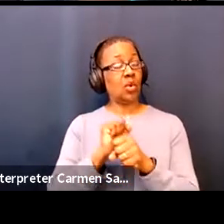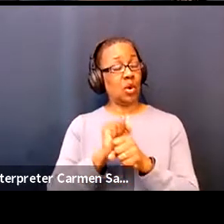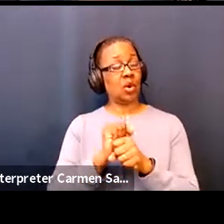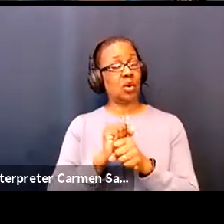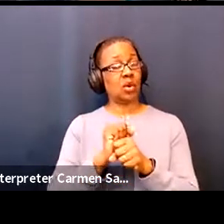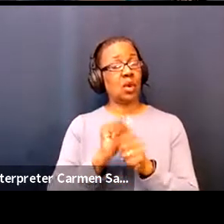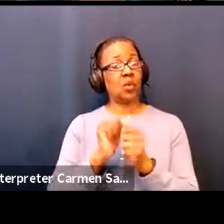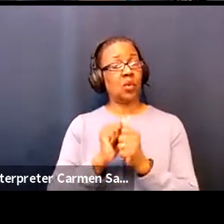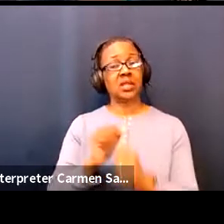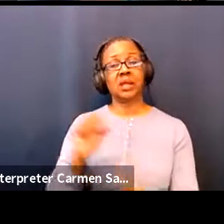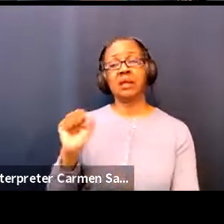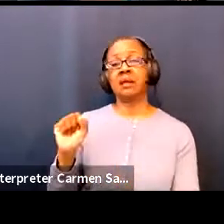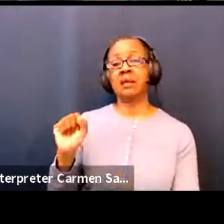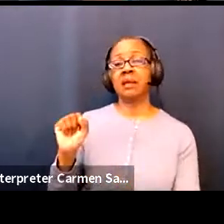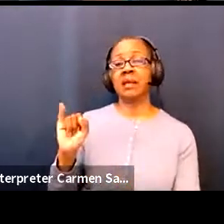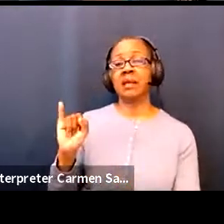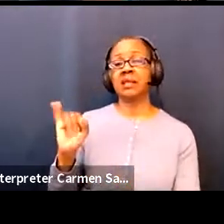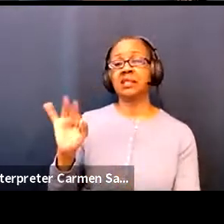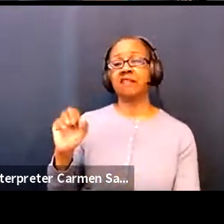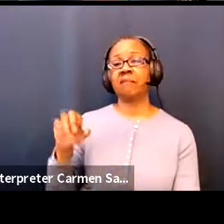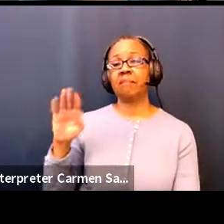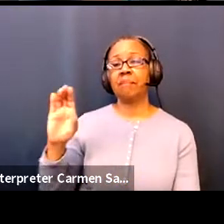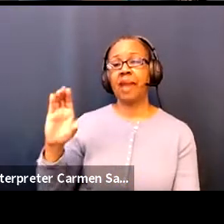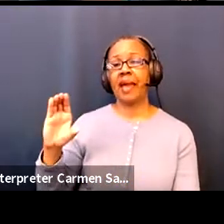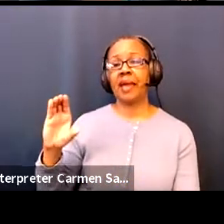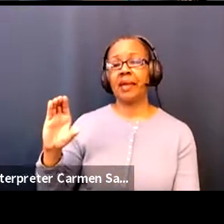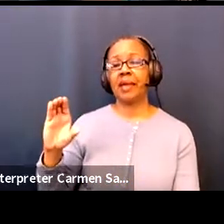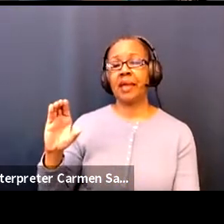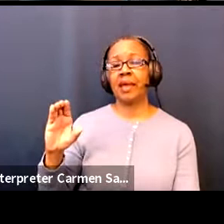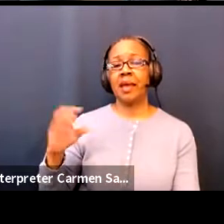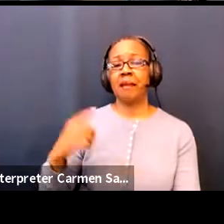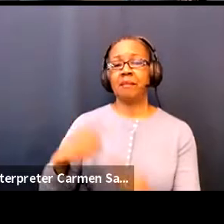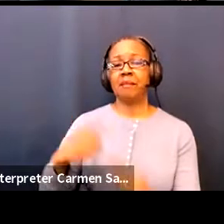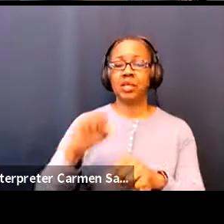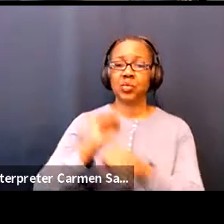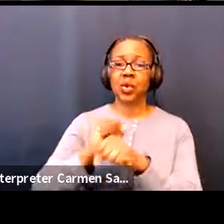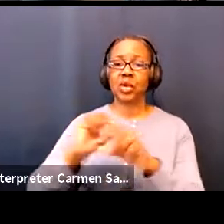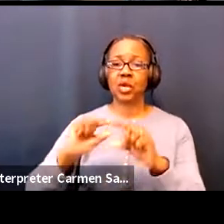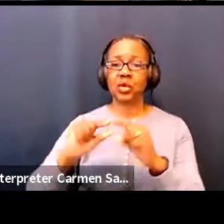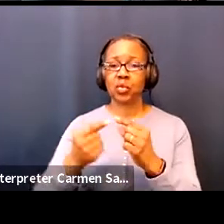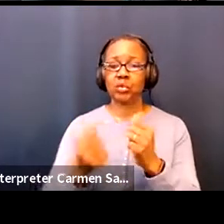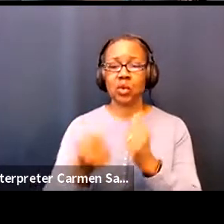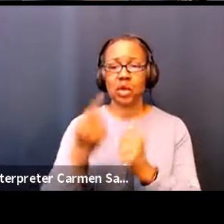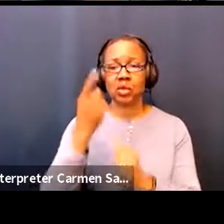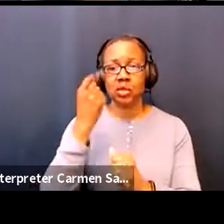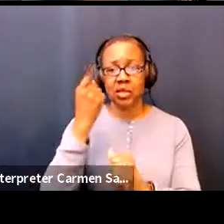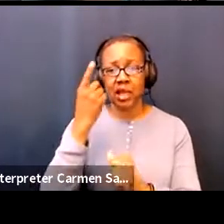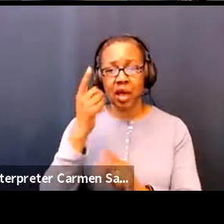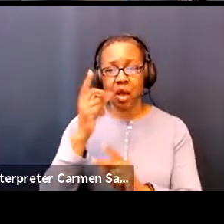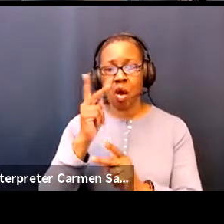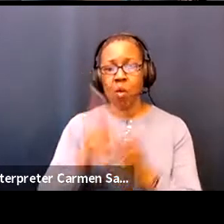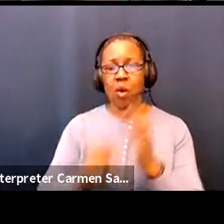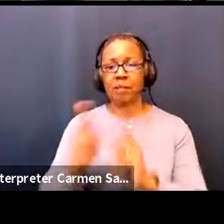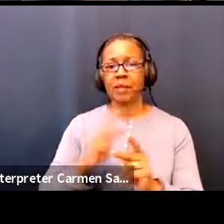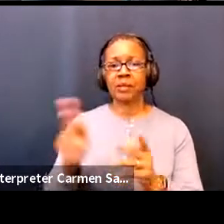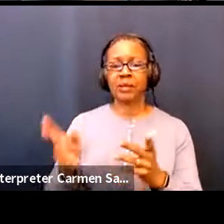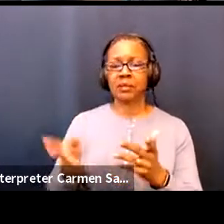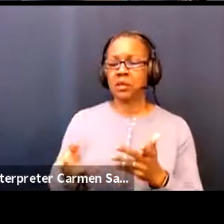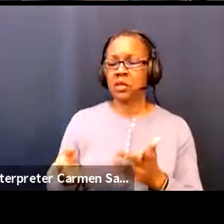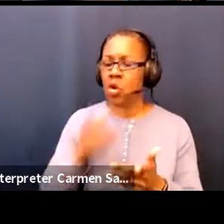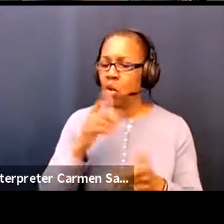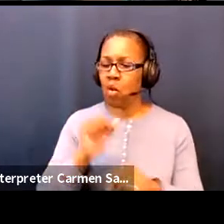with CIFPAC in working groups to understand what people on the ground who are working